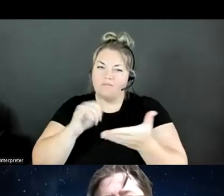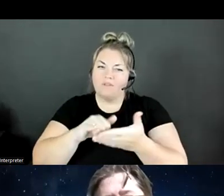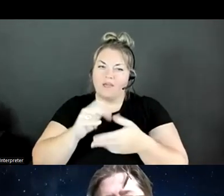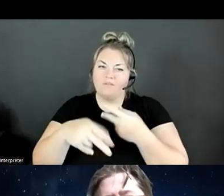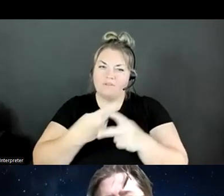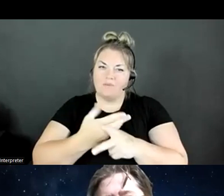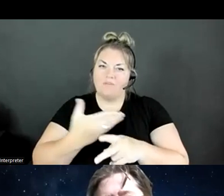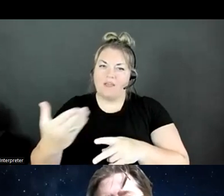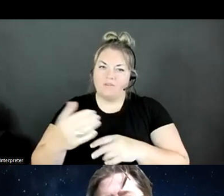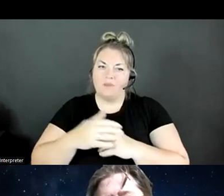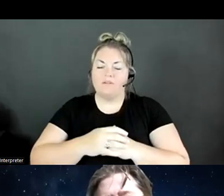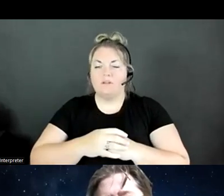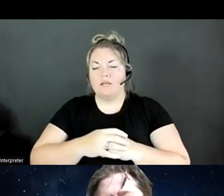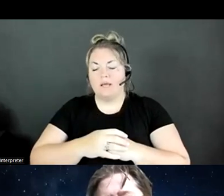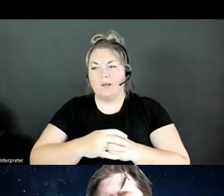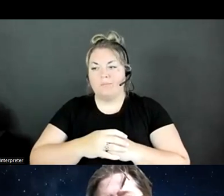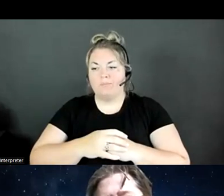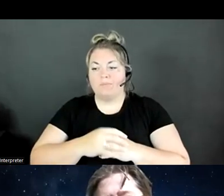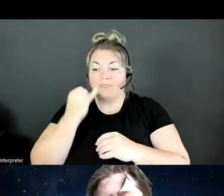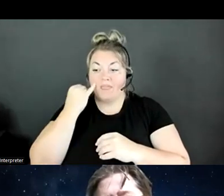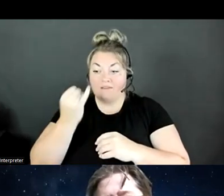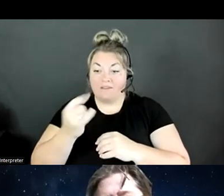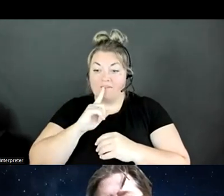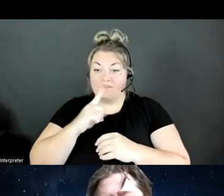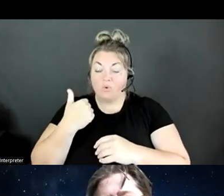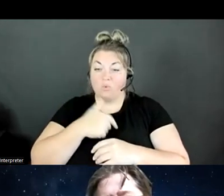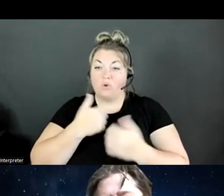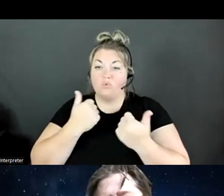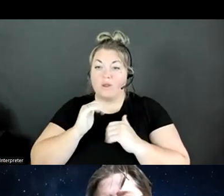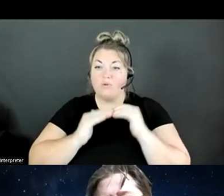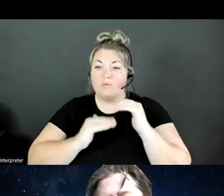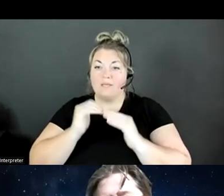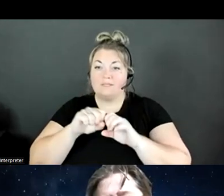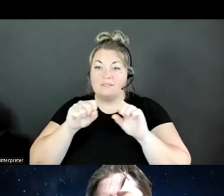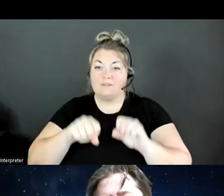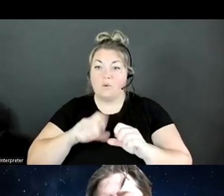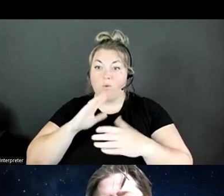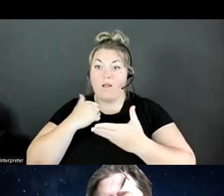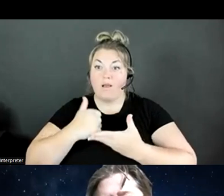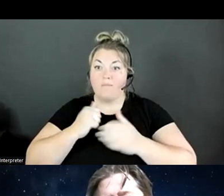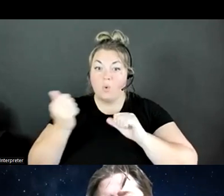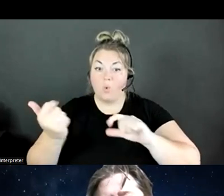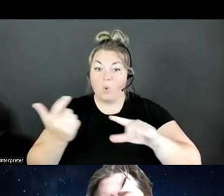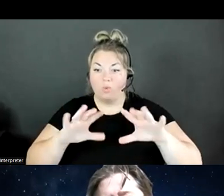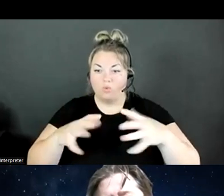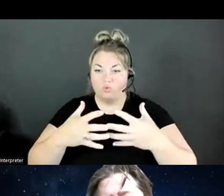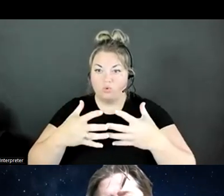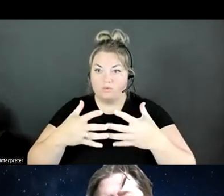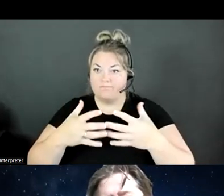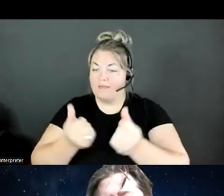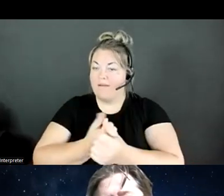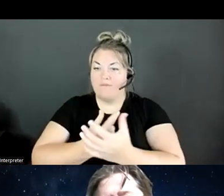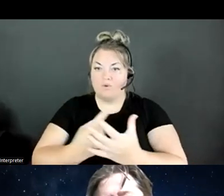asks. And the idea is we're trying to build a system that will help all those groups, like all those